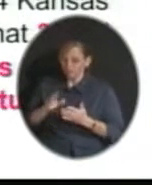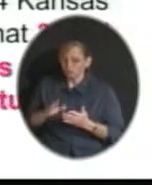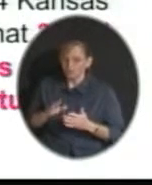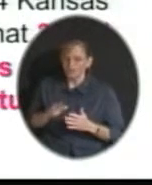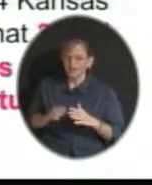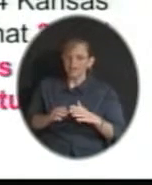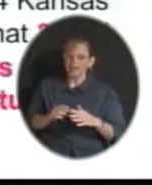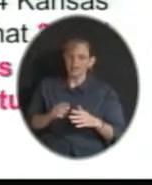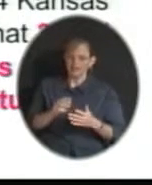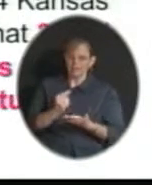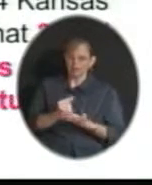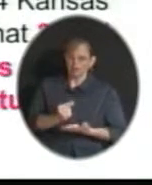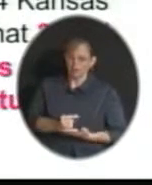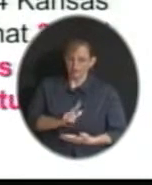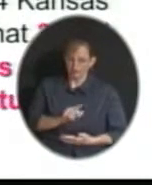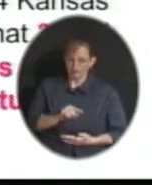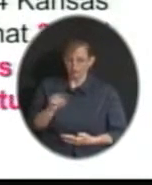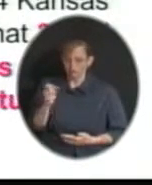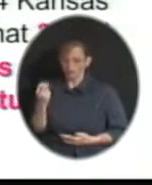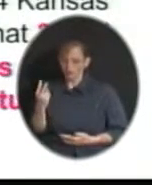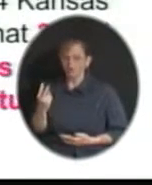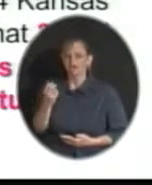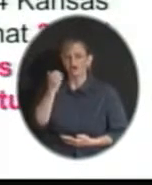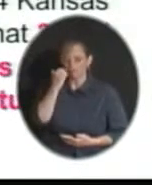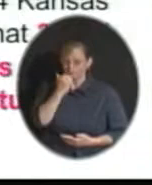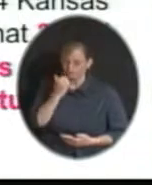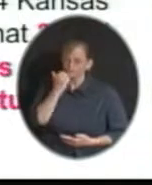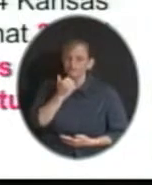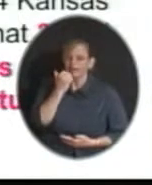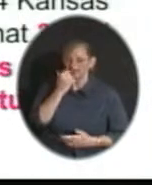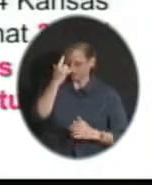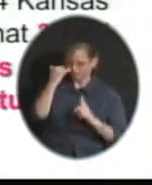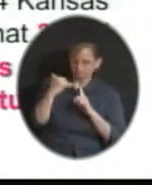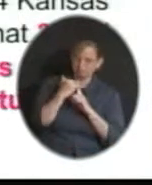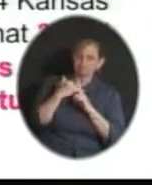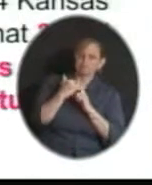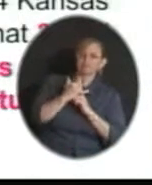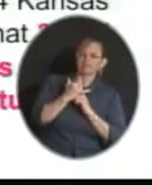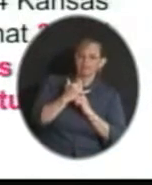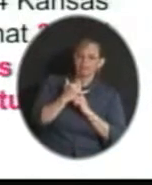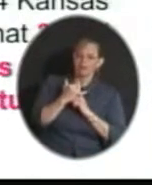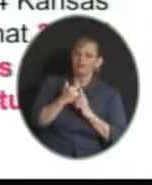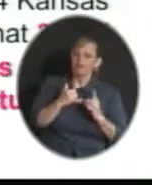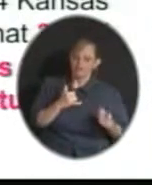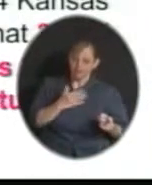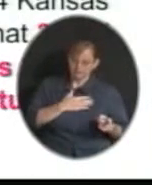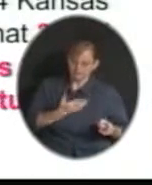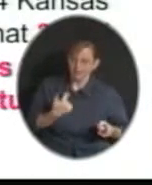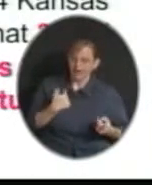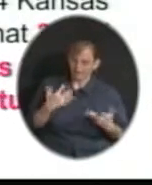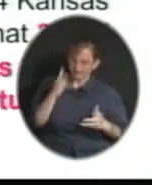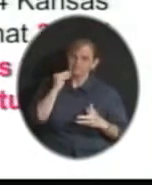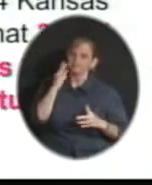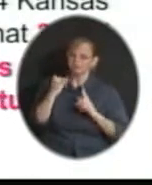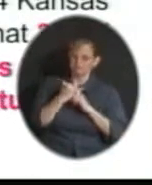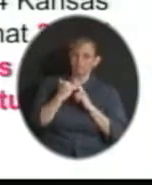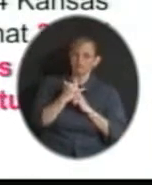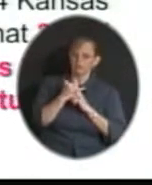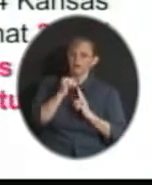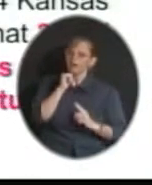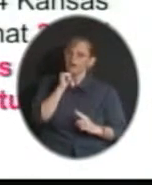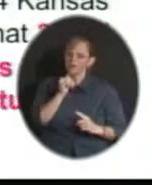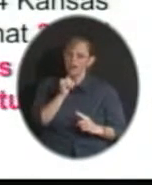are regularly victimized by students. They're saying, I've been bullied, okay, and not just once, but regularly. So about 35%, and